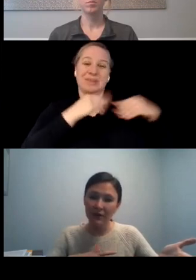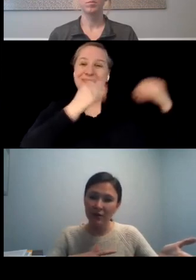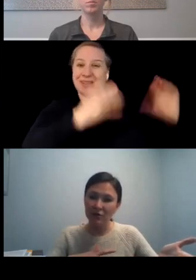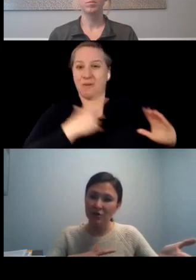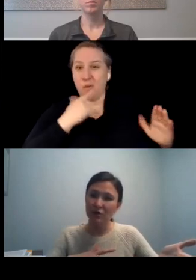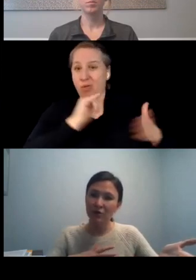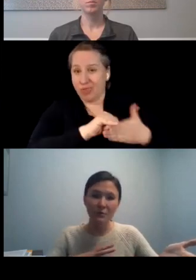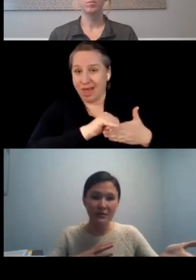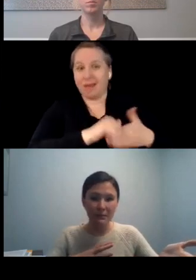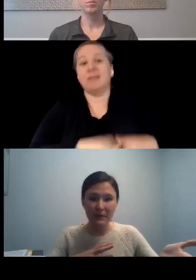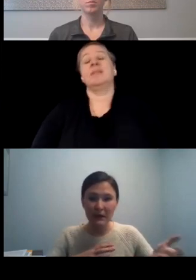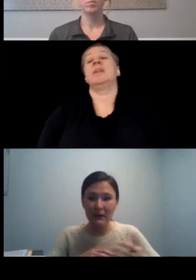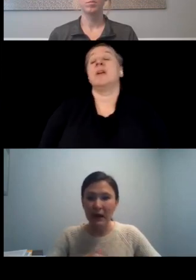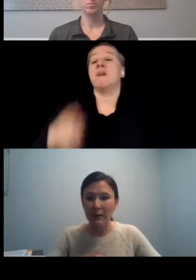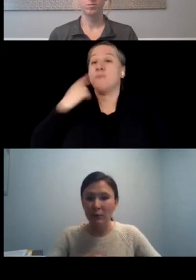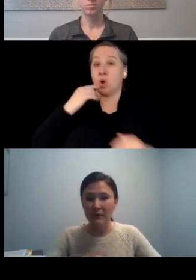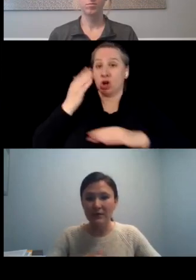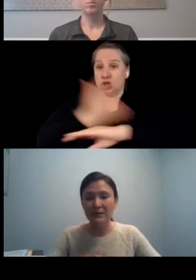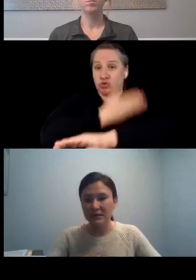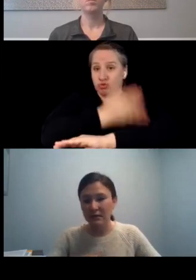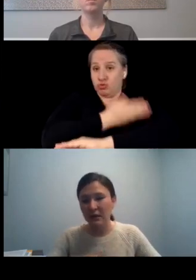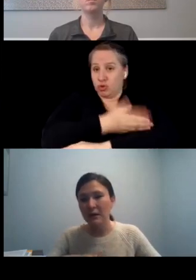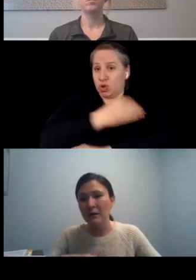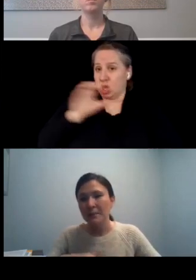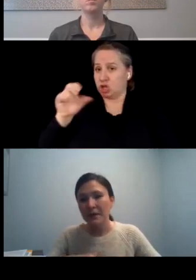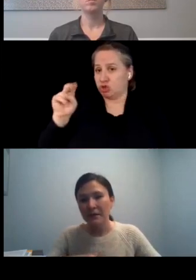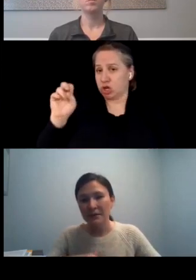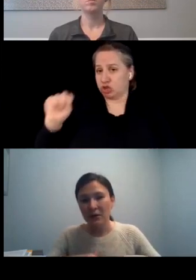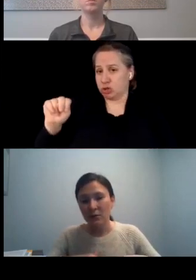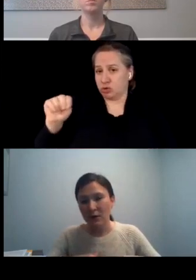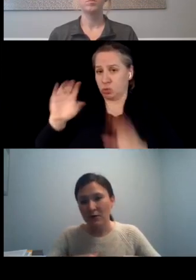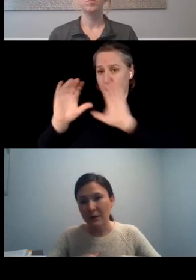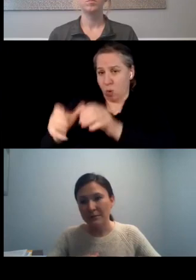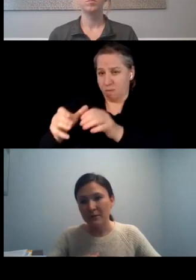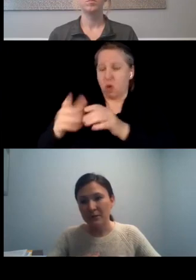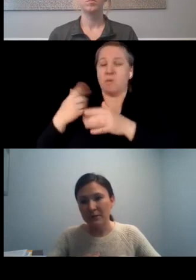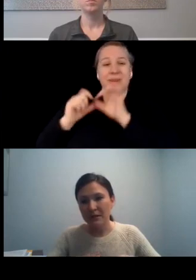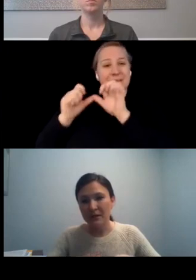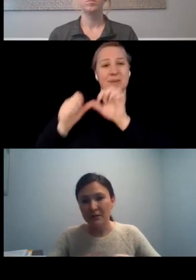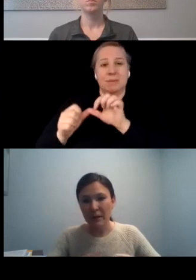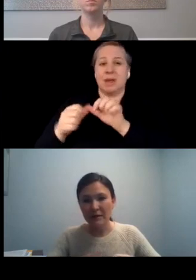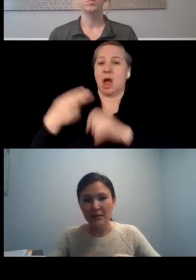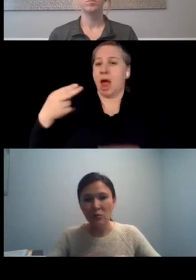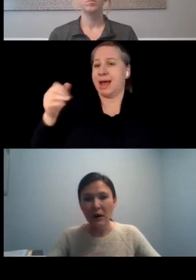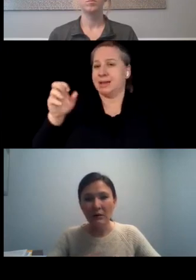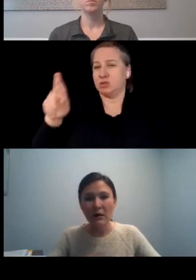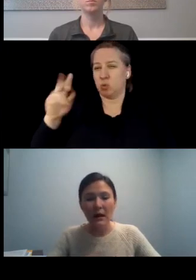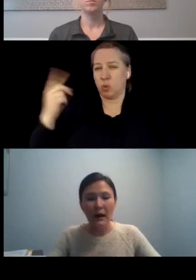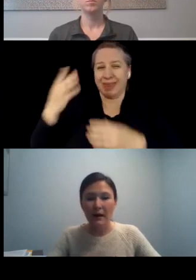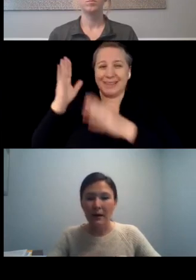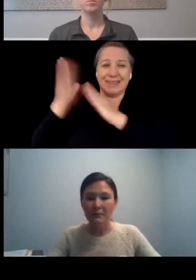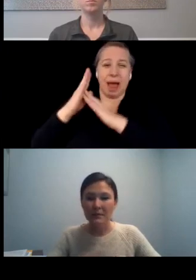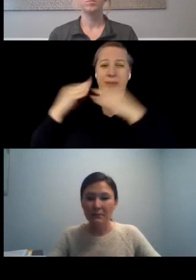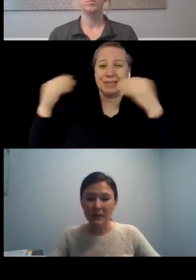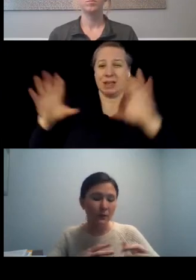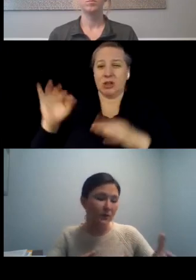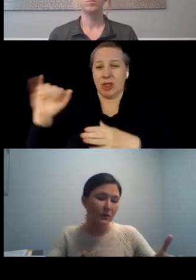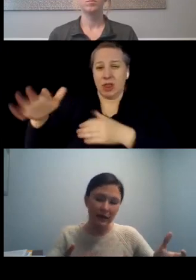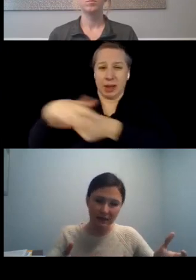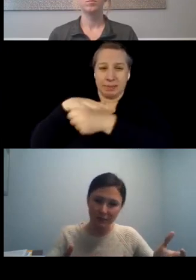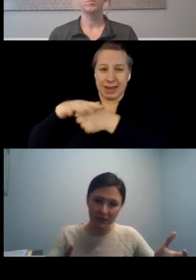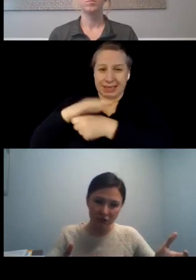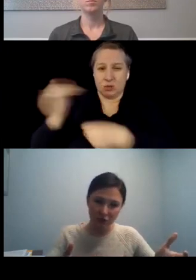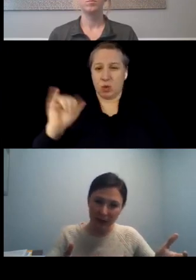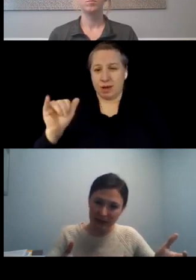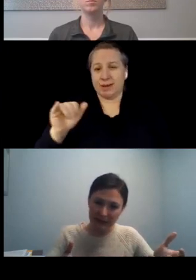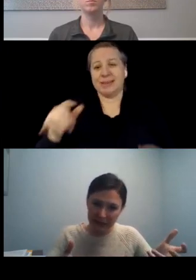equipment line for our construction group, same thing. We have consistently been considered one of their top dealers in their space as well. Same thing with